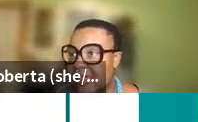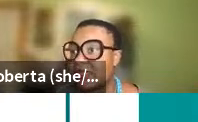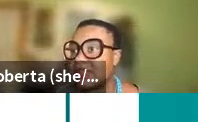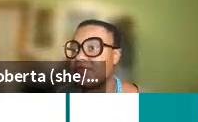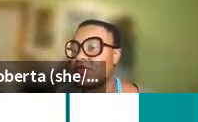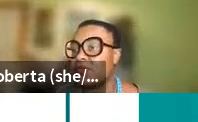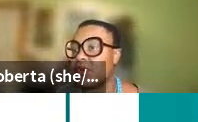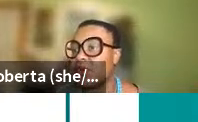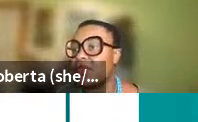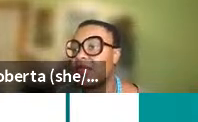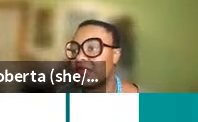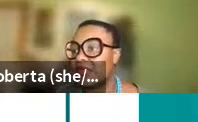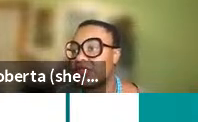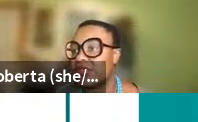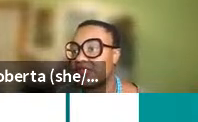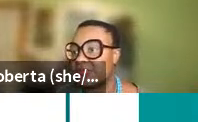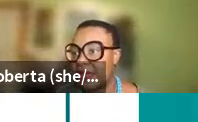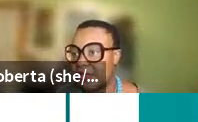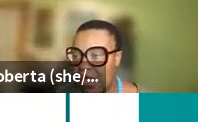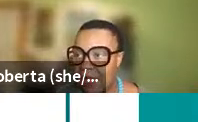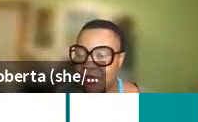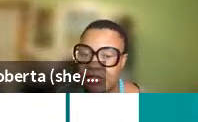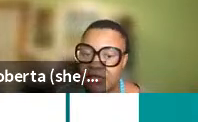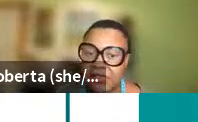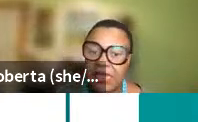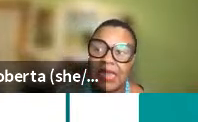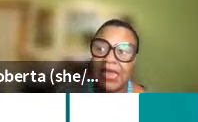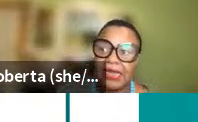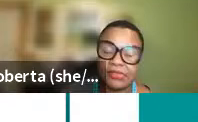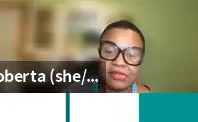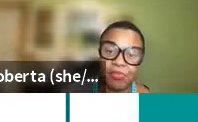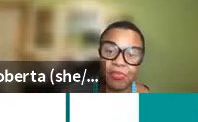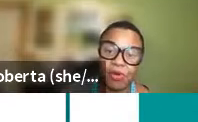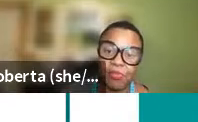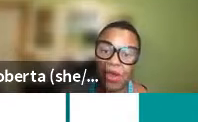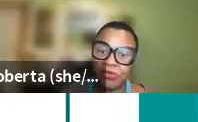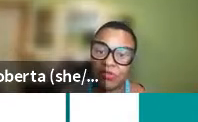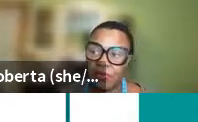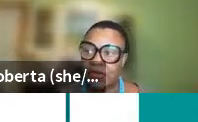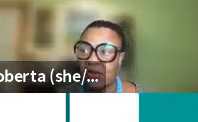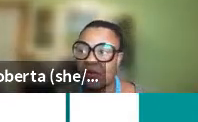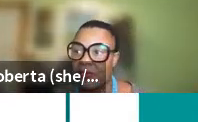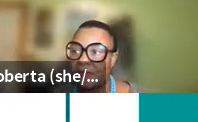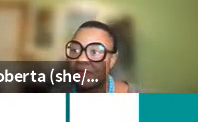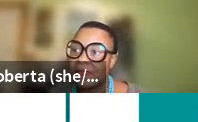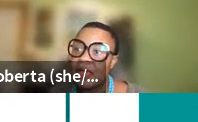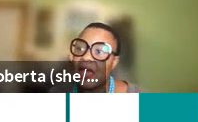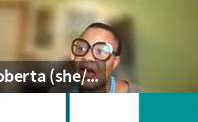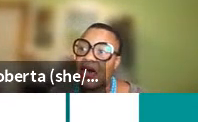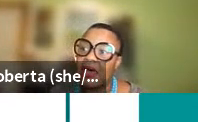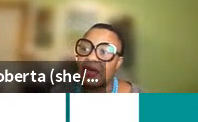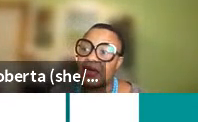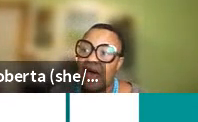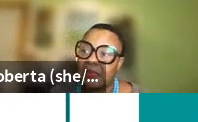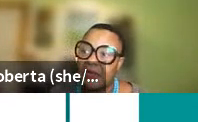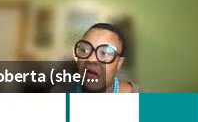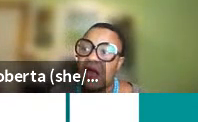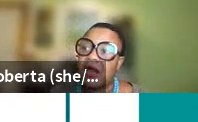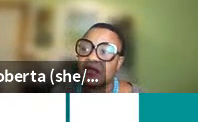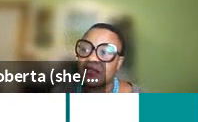this link to view both English and Spanish captions in a separate browser window.